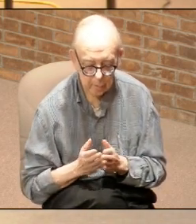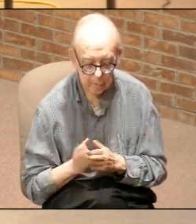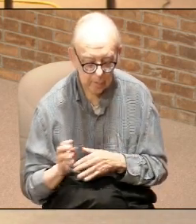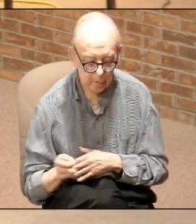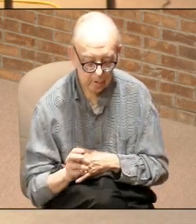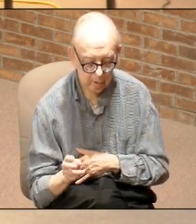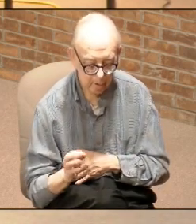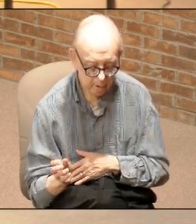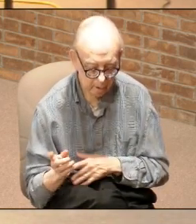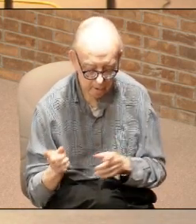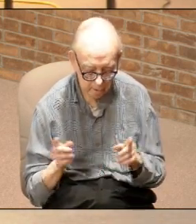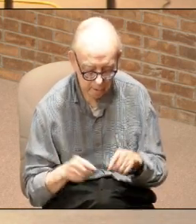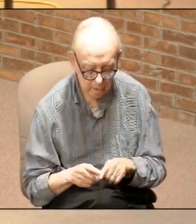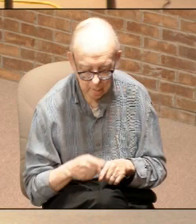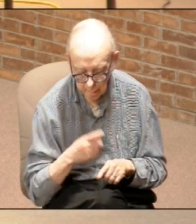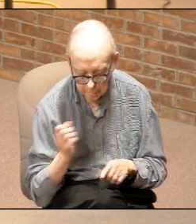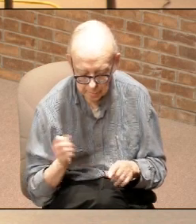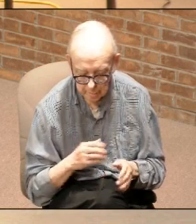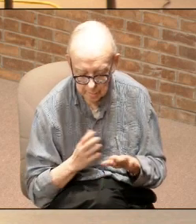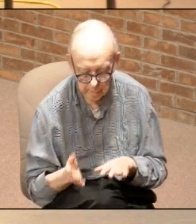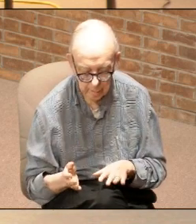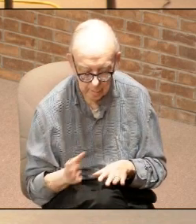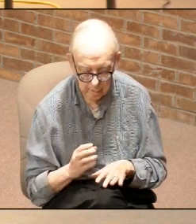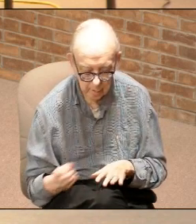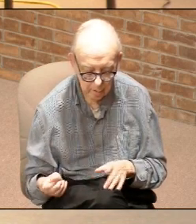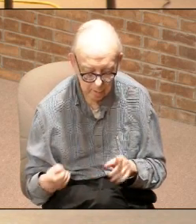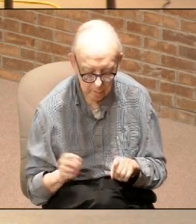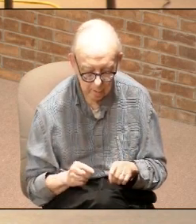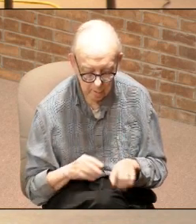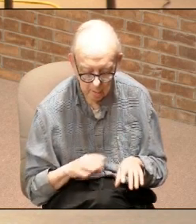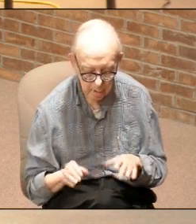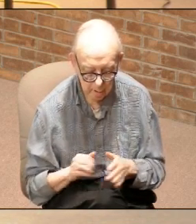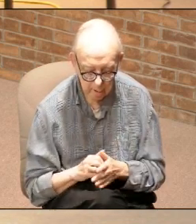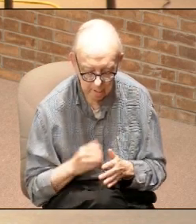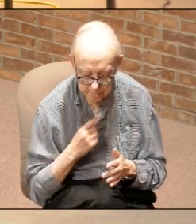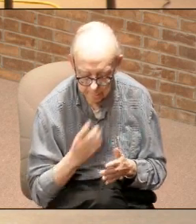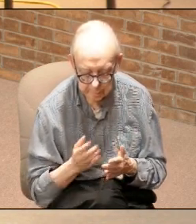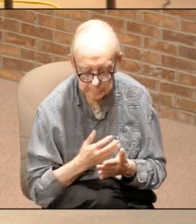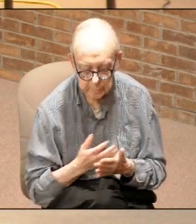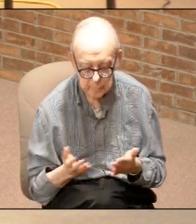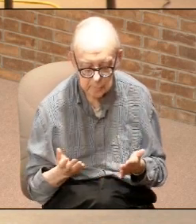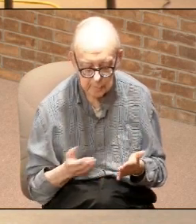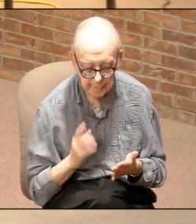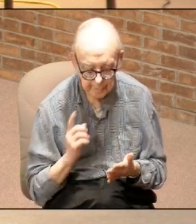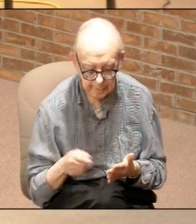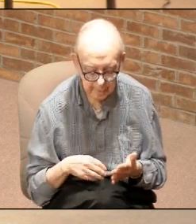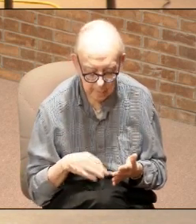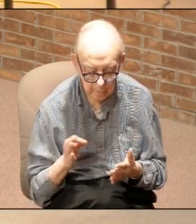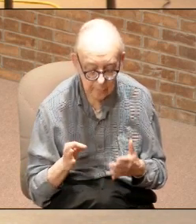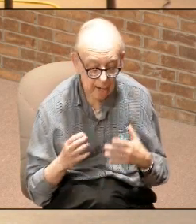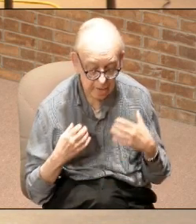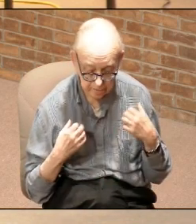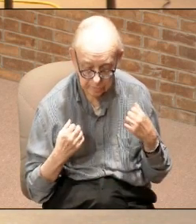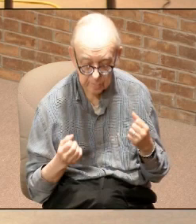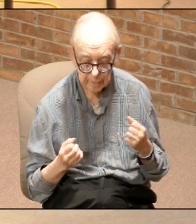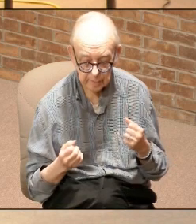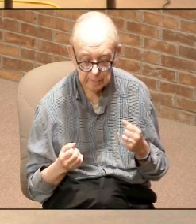journey of the valley of the shadow of death and when you do let me tell you something you will find strength